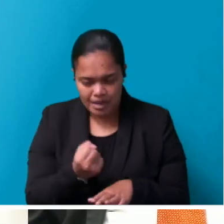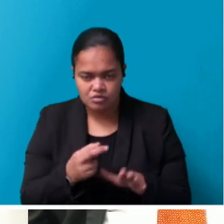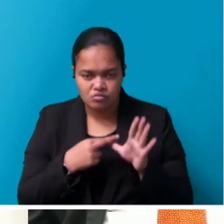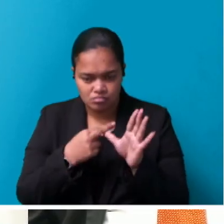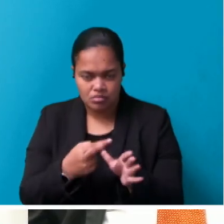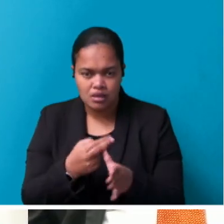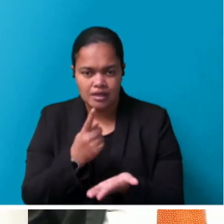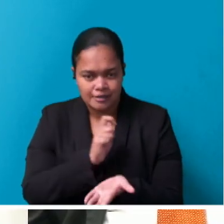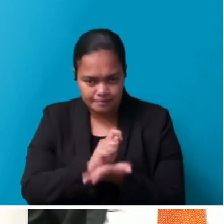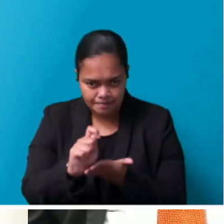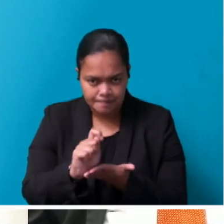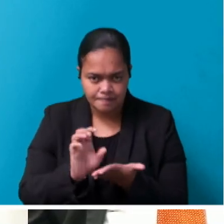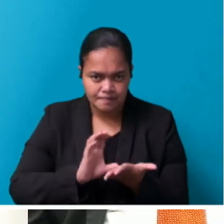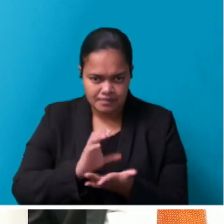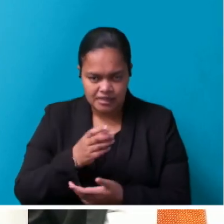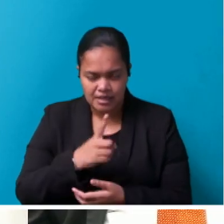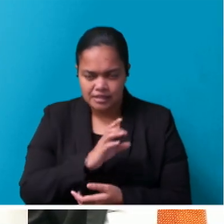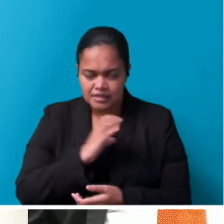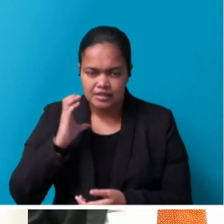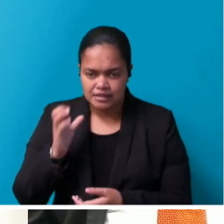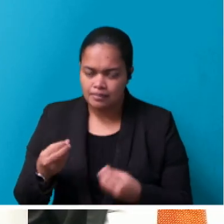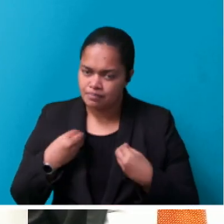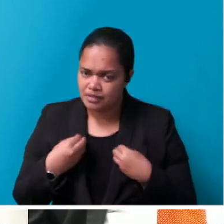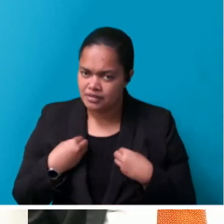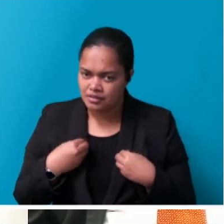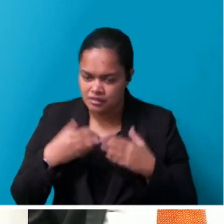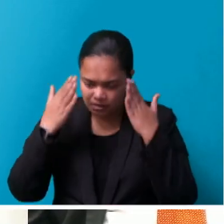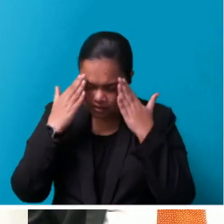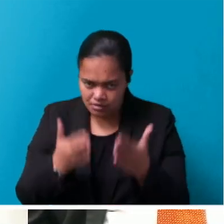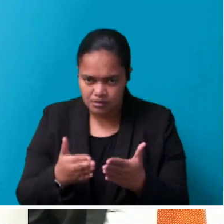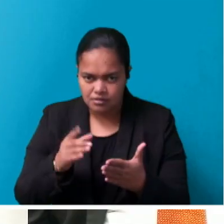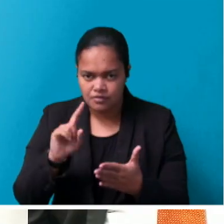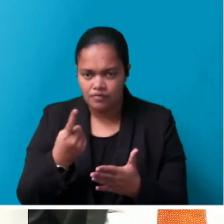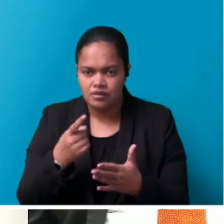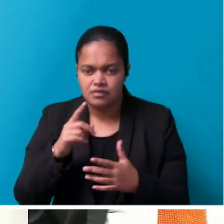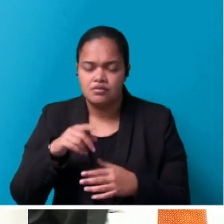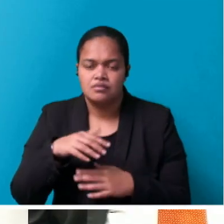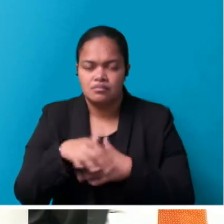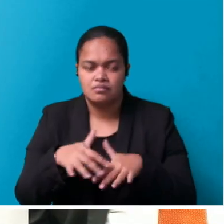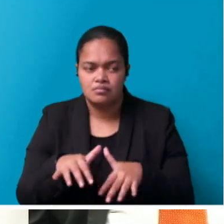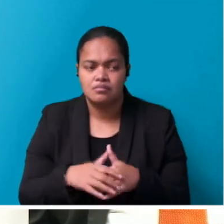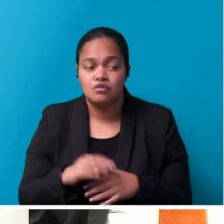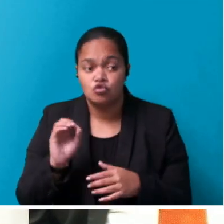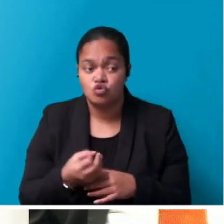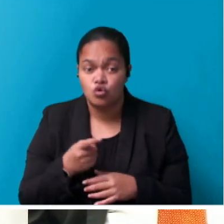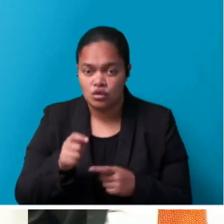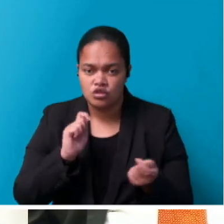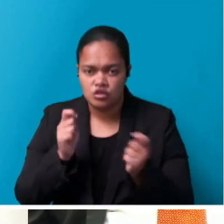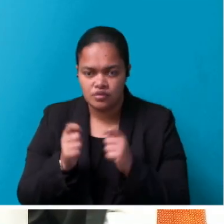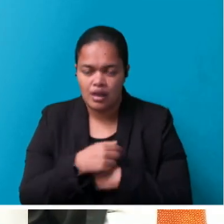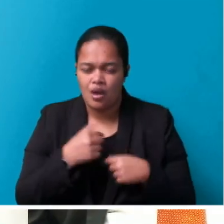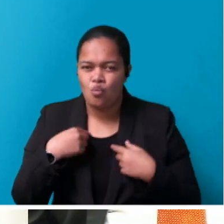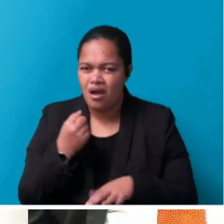and citizen and business-centric. Through this pillar, we are seeking to digitally transform how